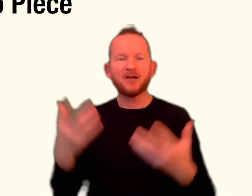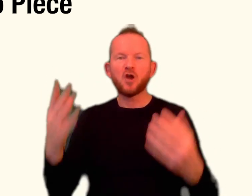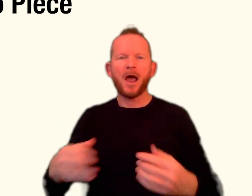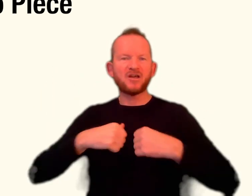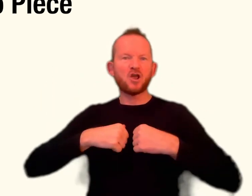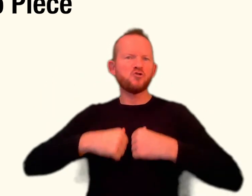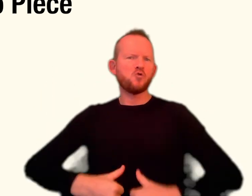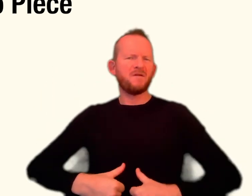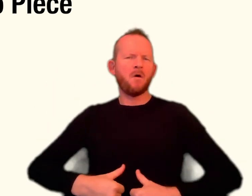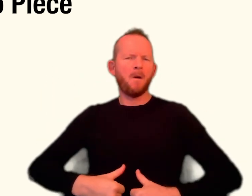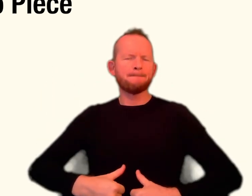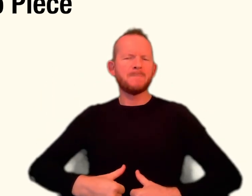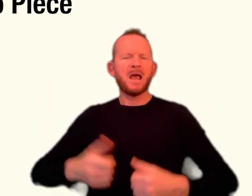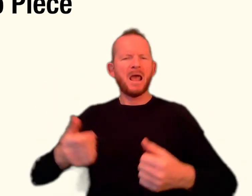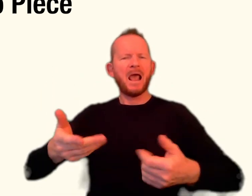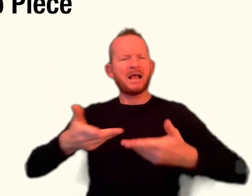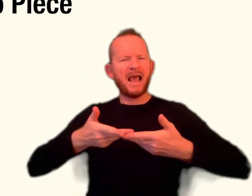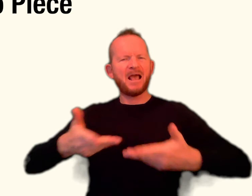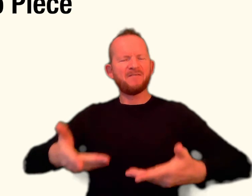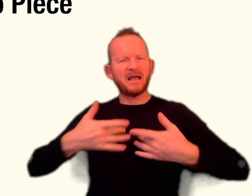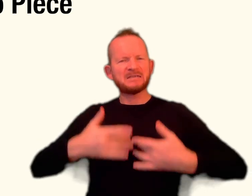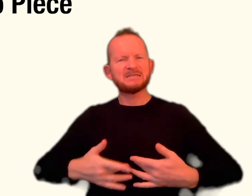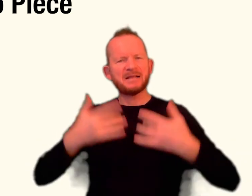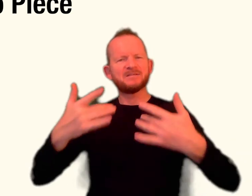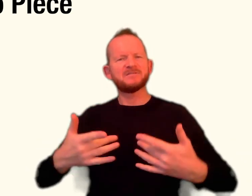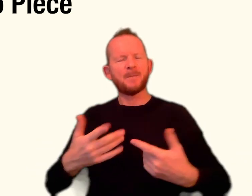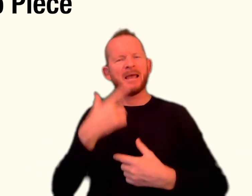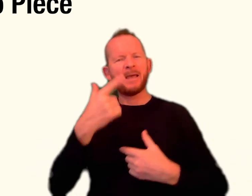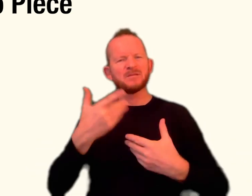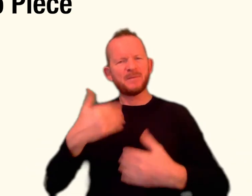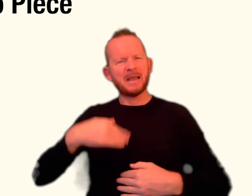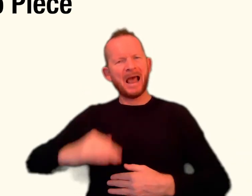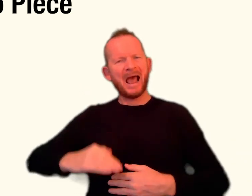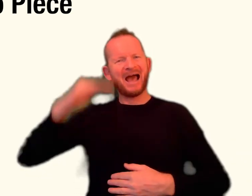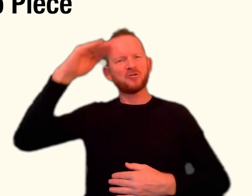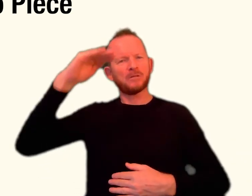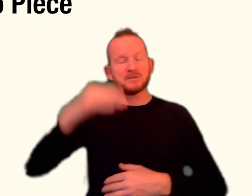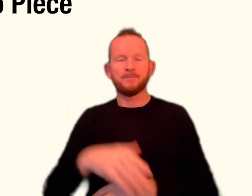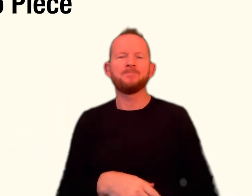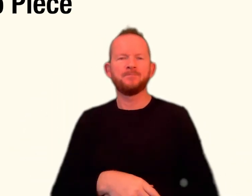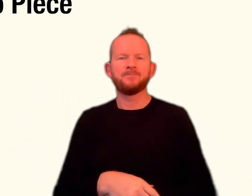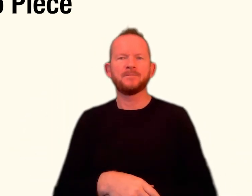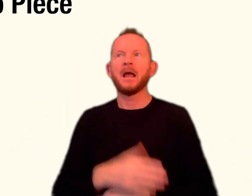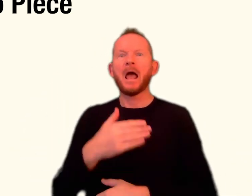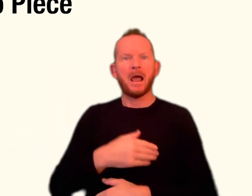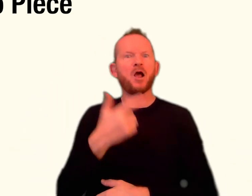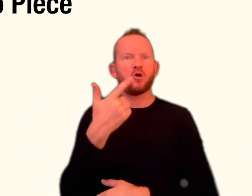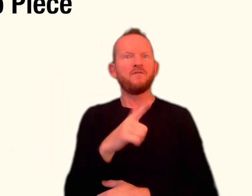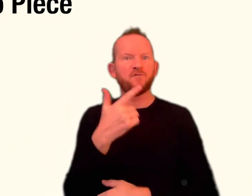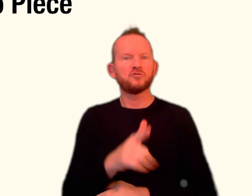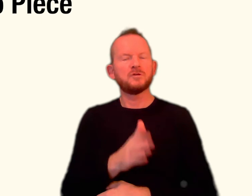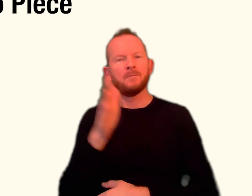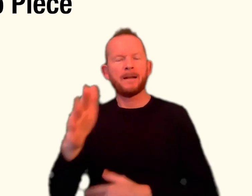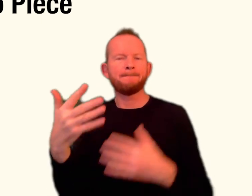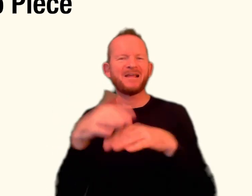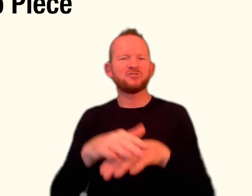uniform and things like that gave you a sense of being able to be adult. I had the good fortune of going to mainstream schools